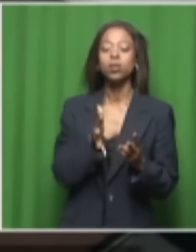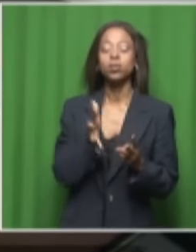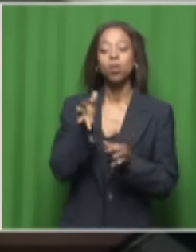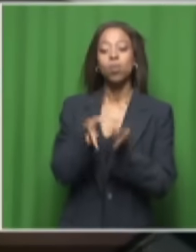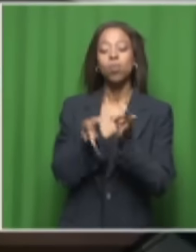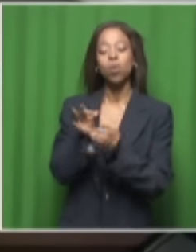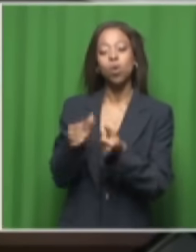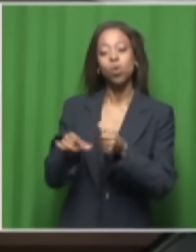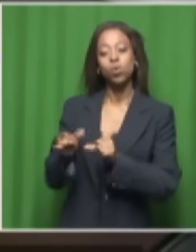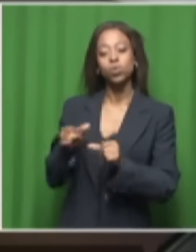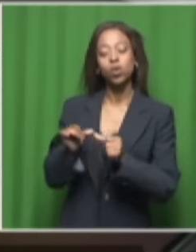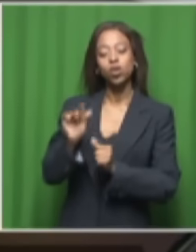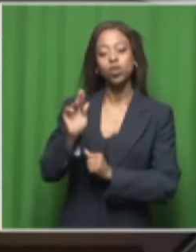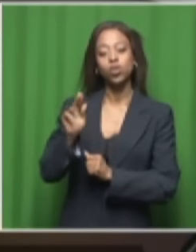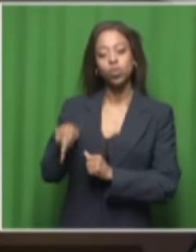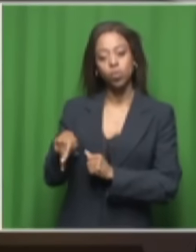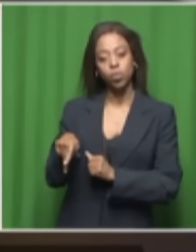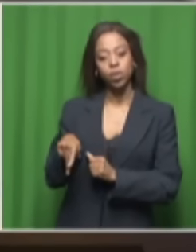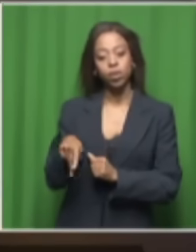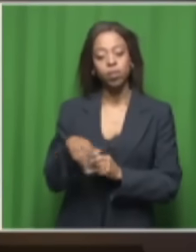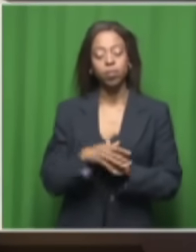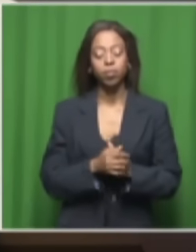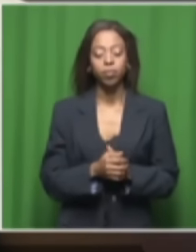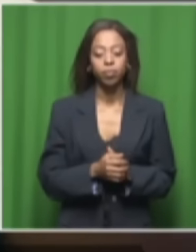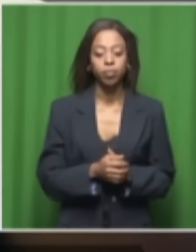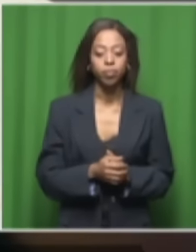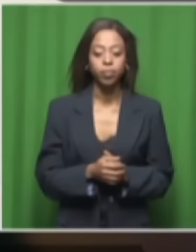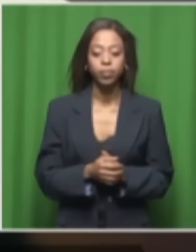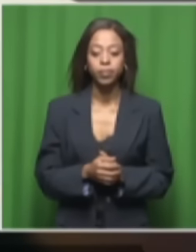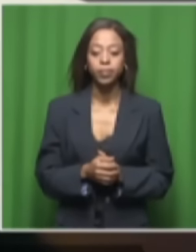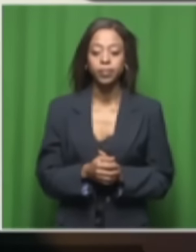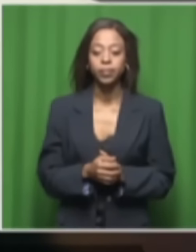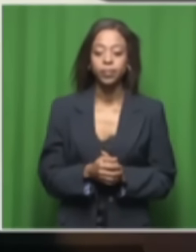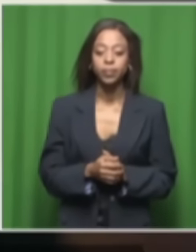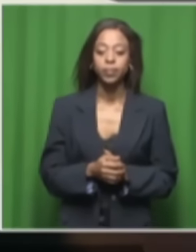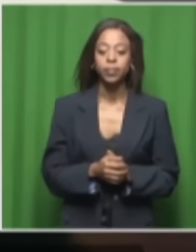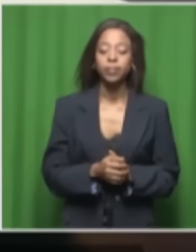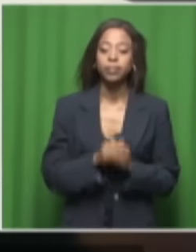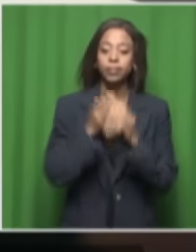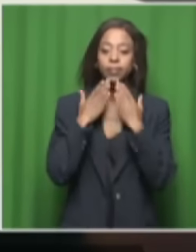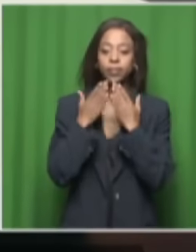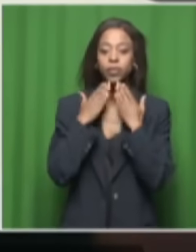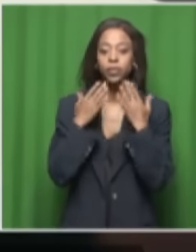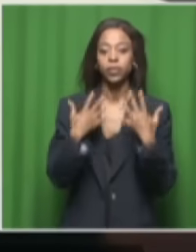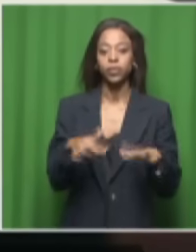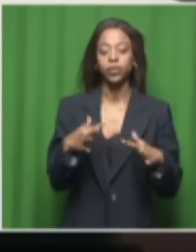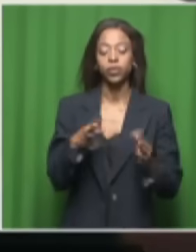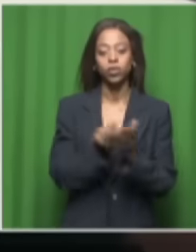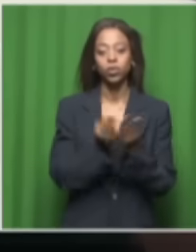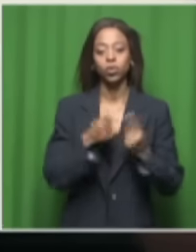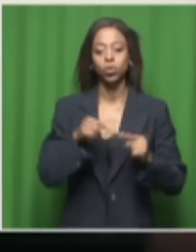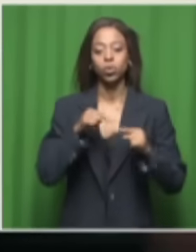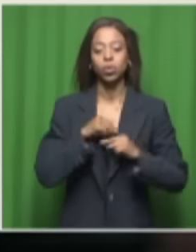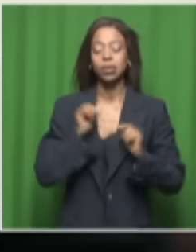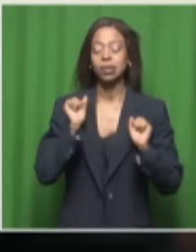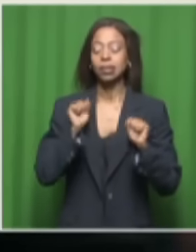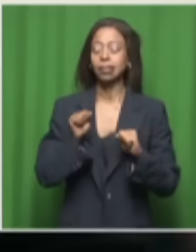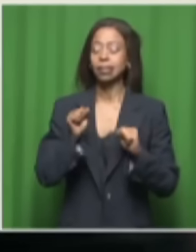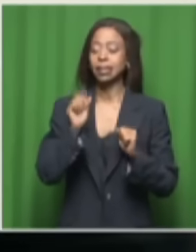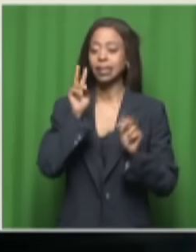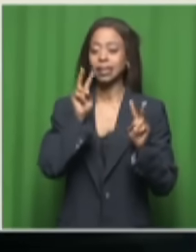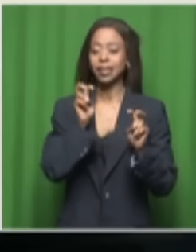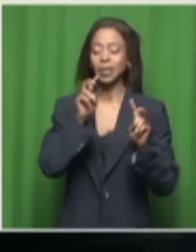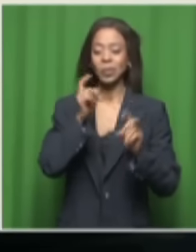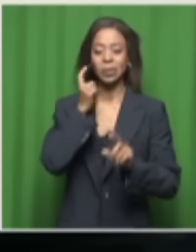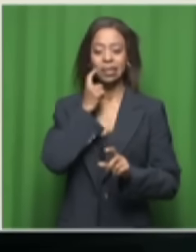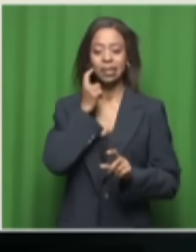Science of the University of Pretoria, Dr. Sithembile Mbete. So again, thank you so much for staying on, both of you. I mean, such a complex issue. It's very